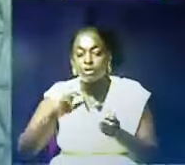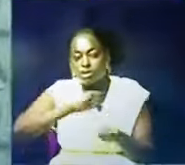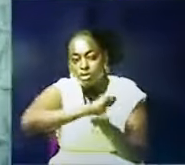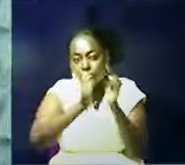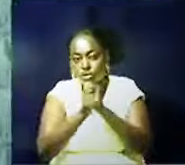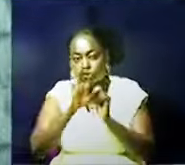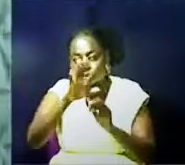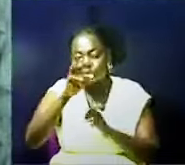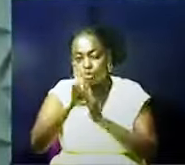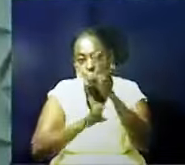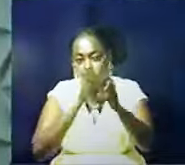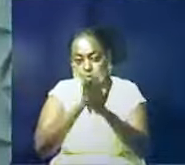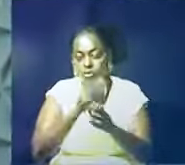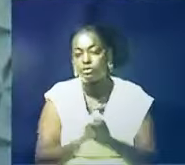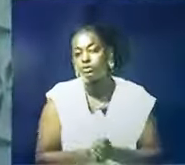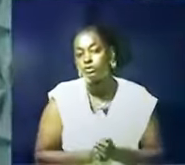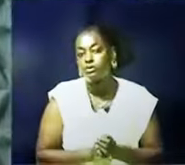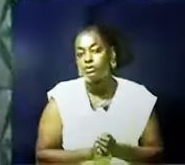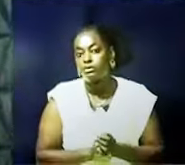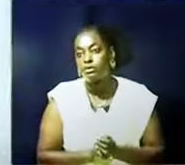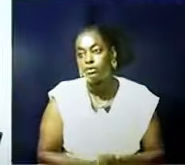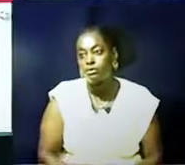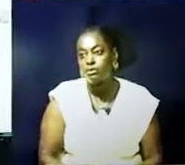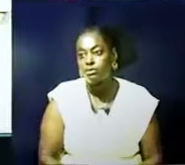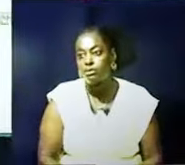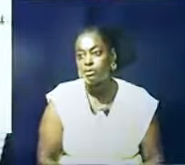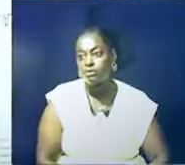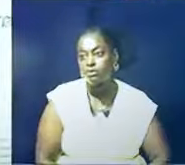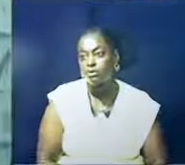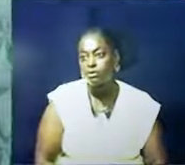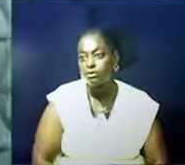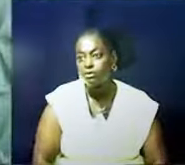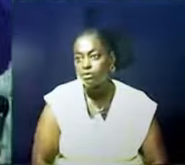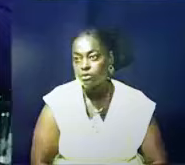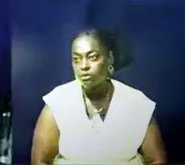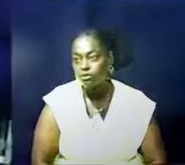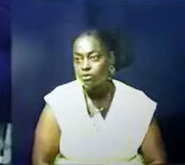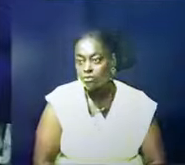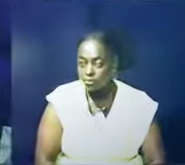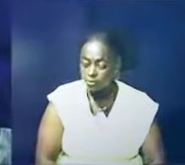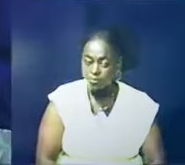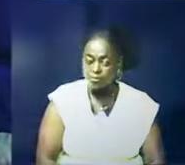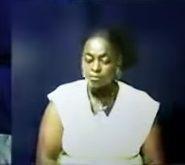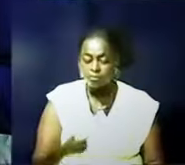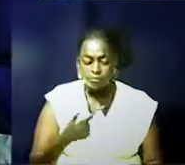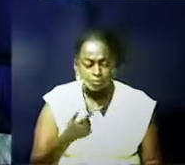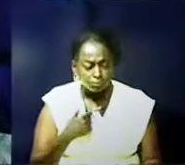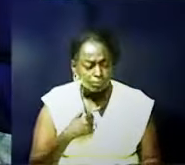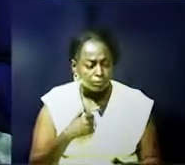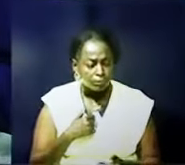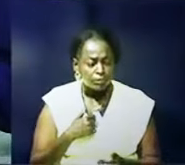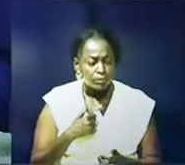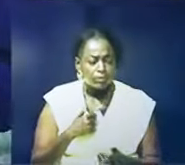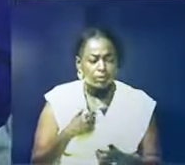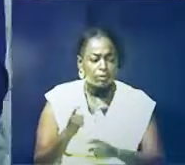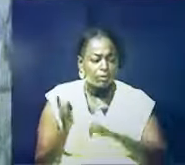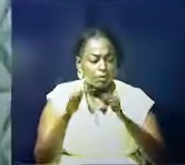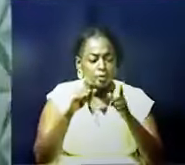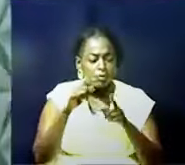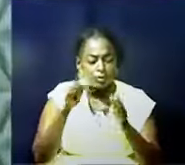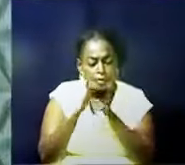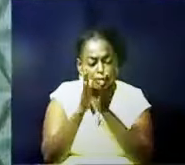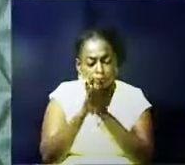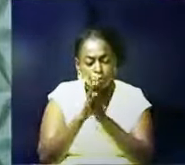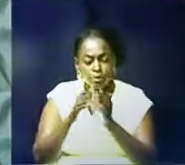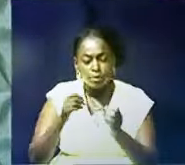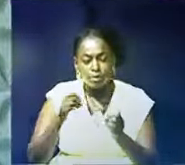You went to pray with this brother, a friend. Ye ni onyeyi kobo mpa ye madam for. He was going